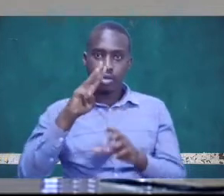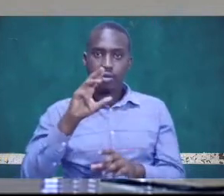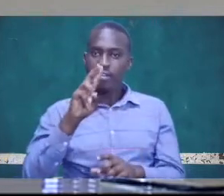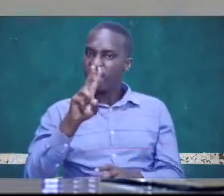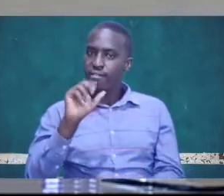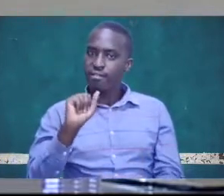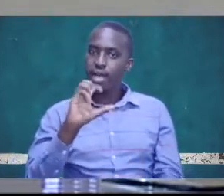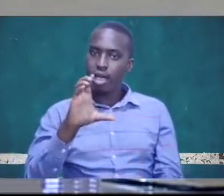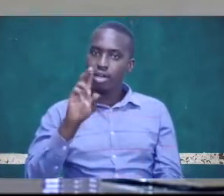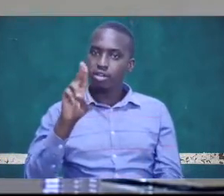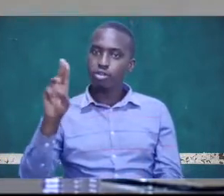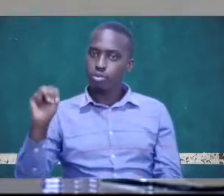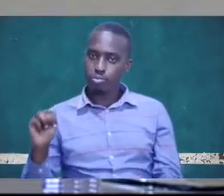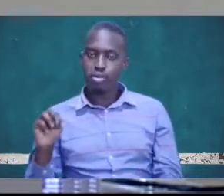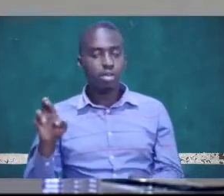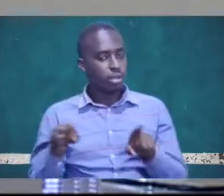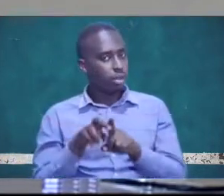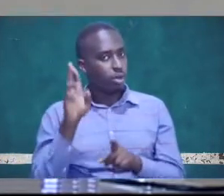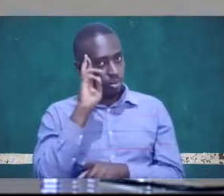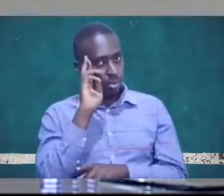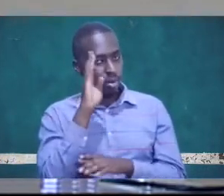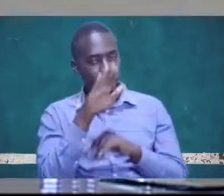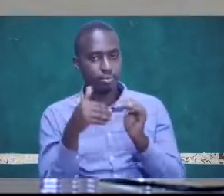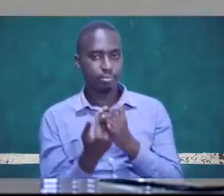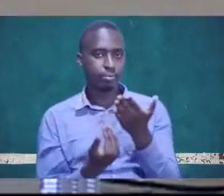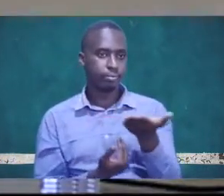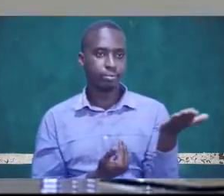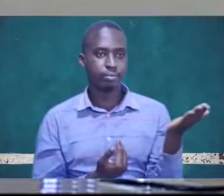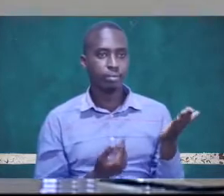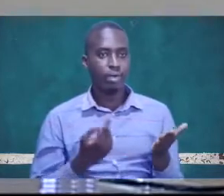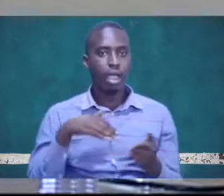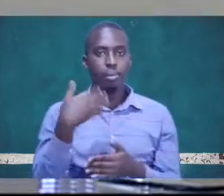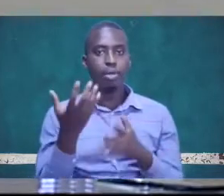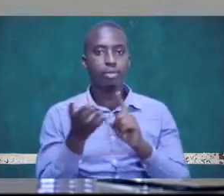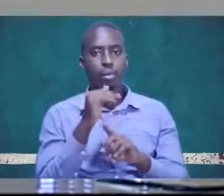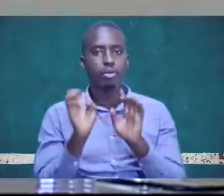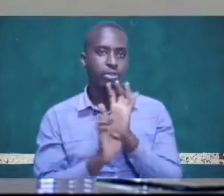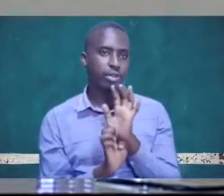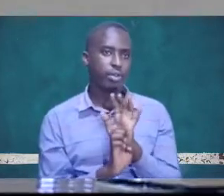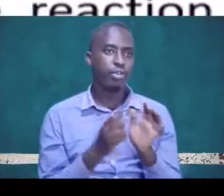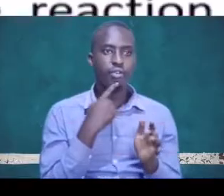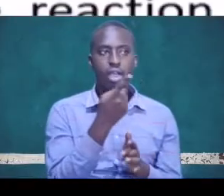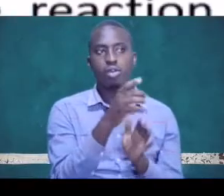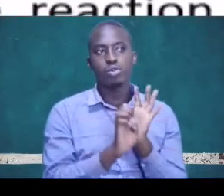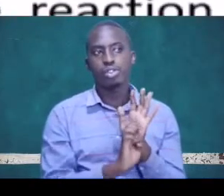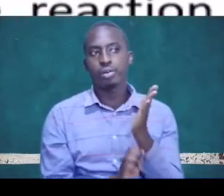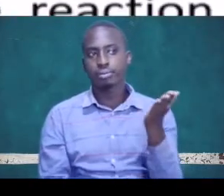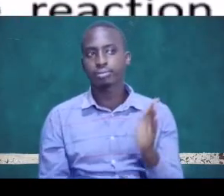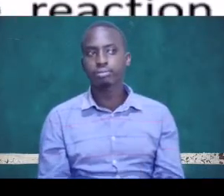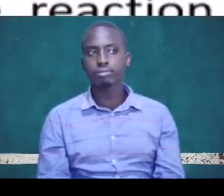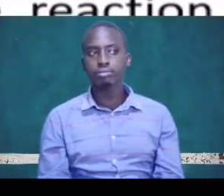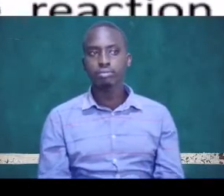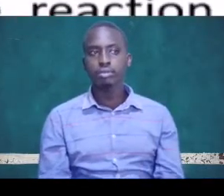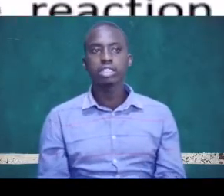energy. So you remember this also. So then we can have an example. So this is an example, and